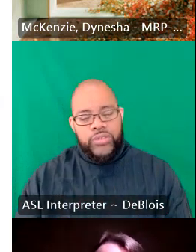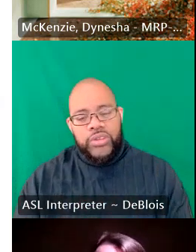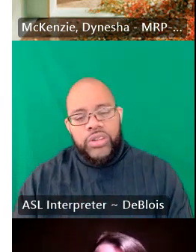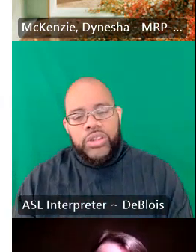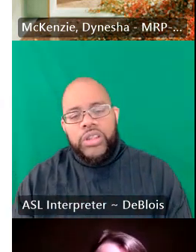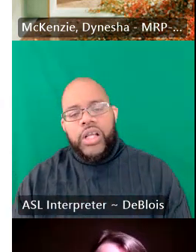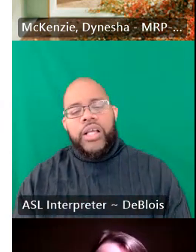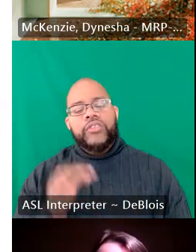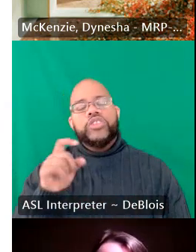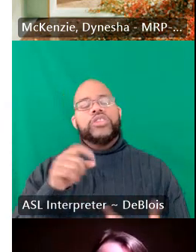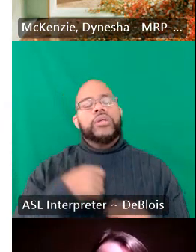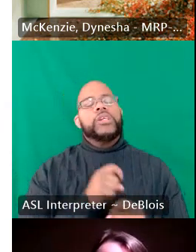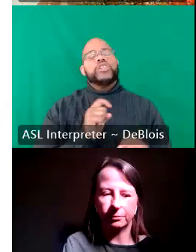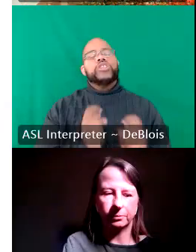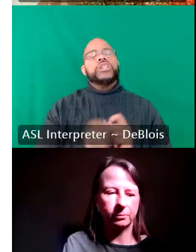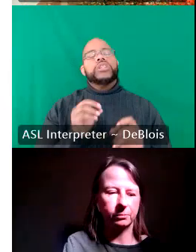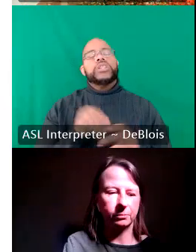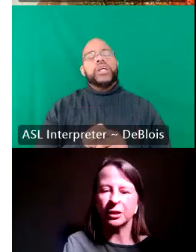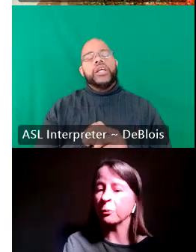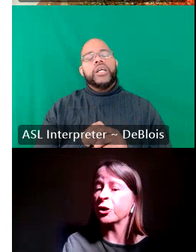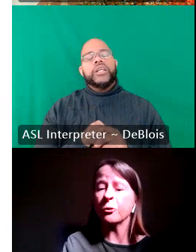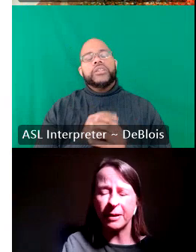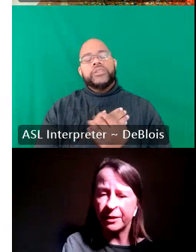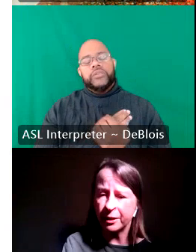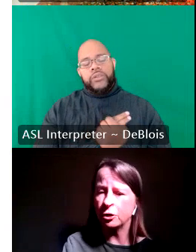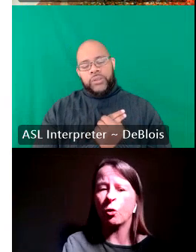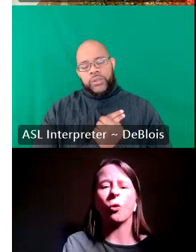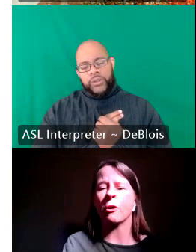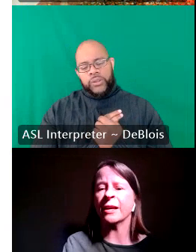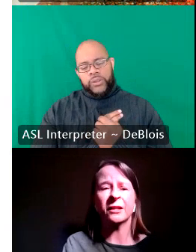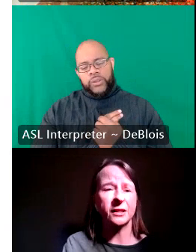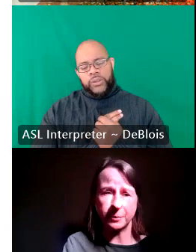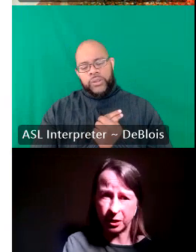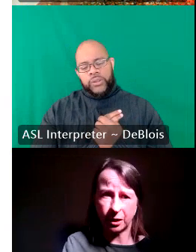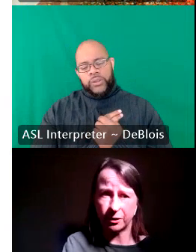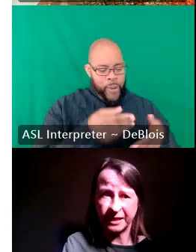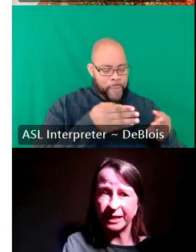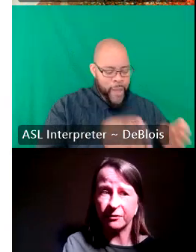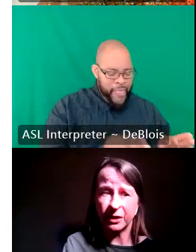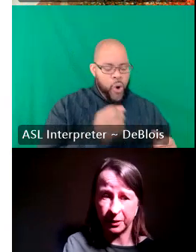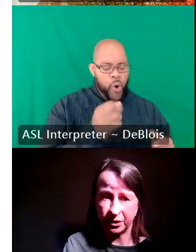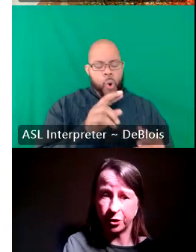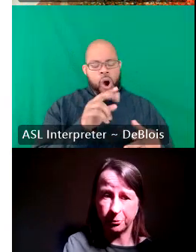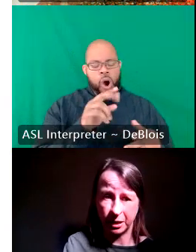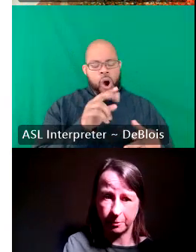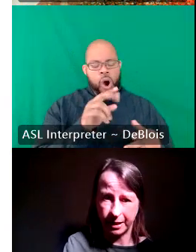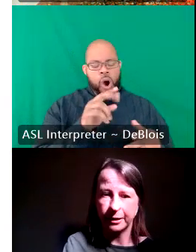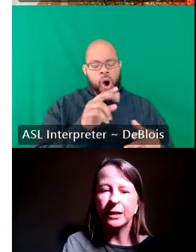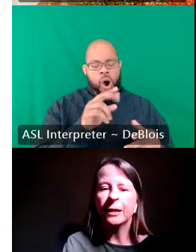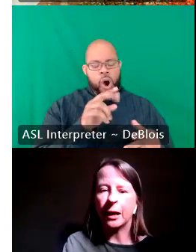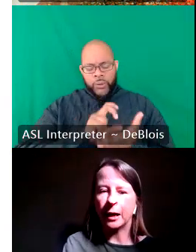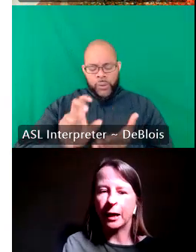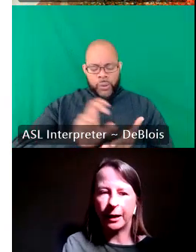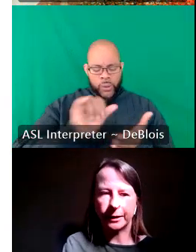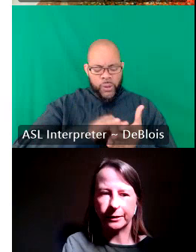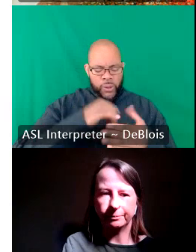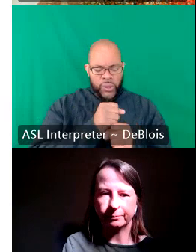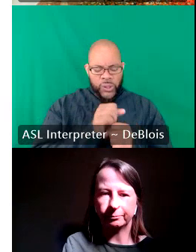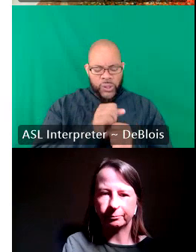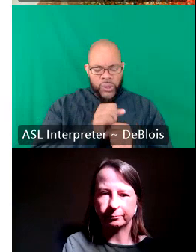should be changes made in the procurement method or in the types of IT investments that are being made.